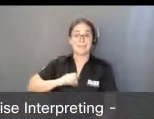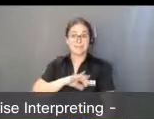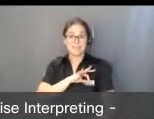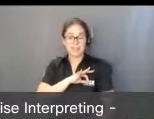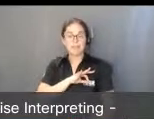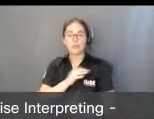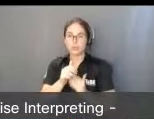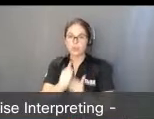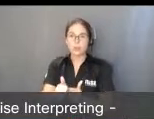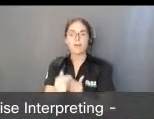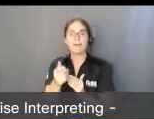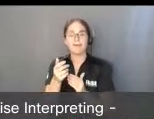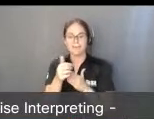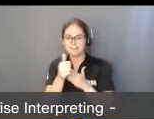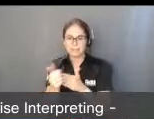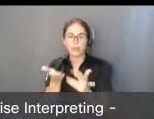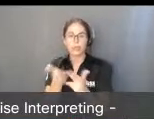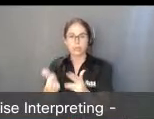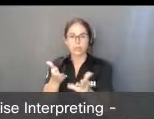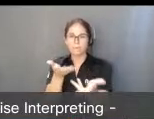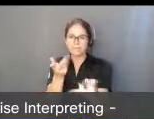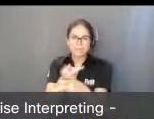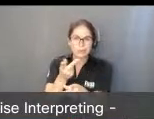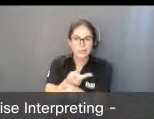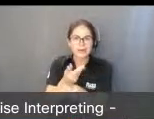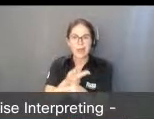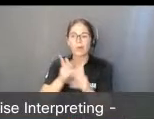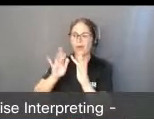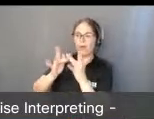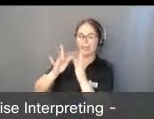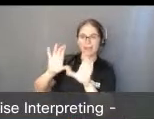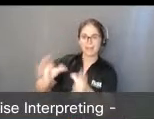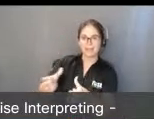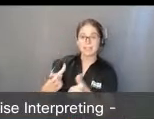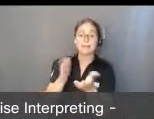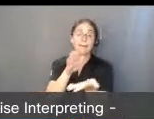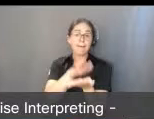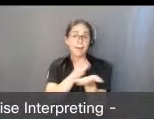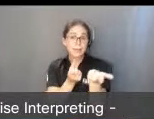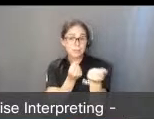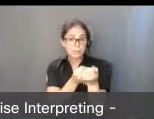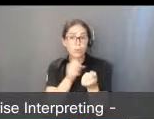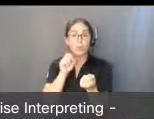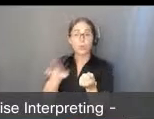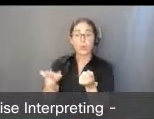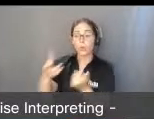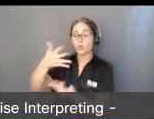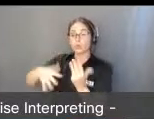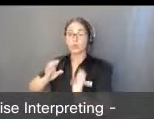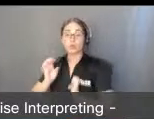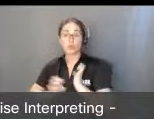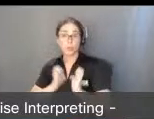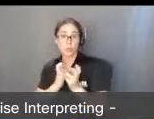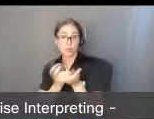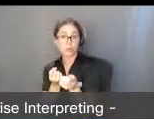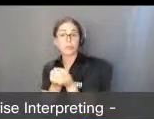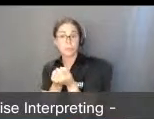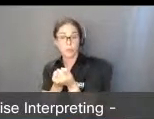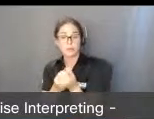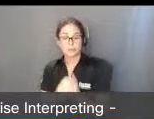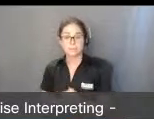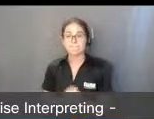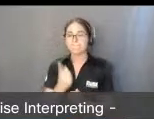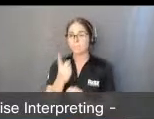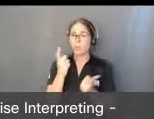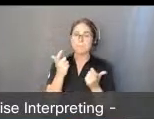successfully navigating through this virtual model, whether that be in the form of academic supports or social emotional supports. One of the biggest